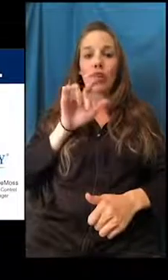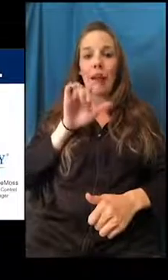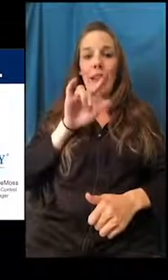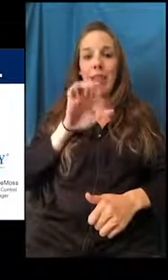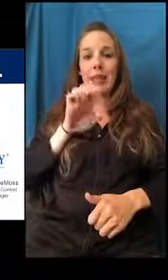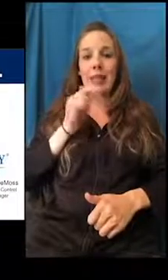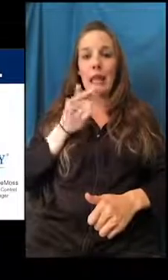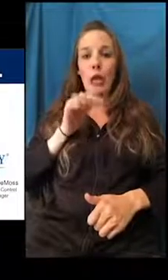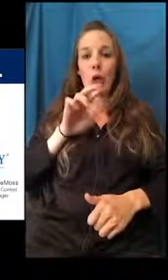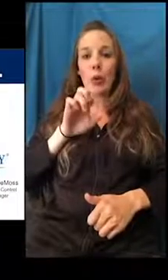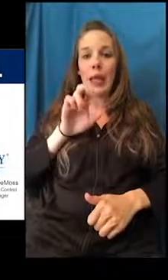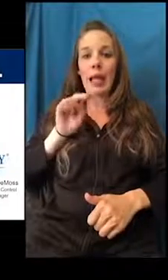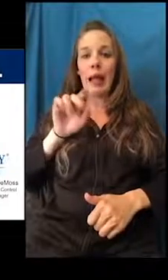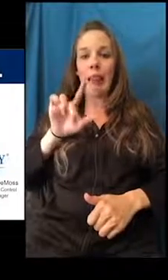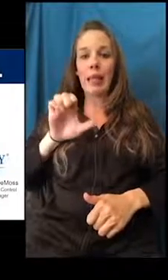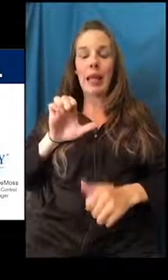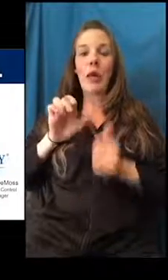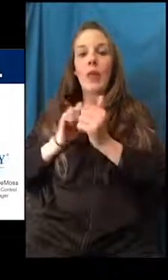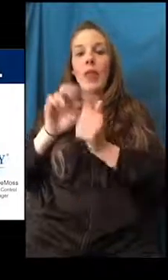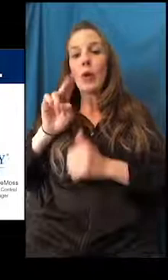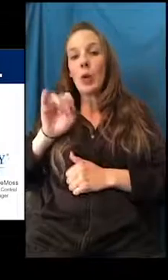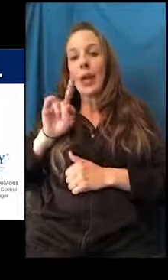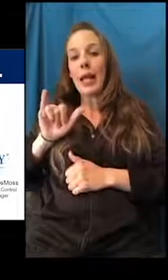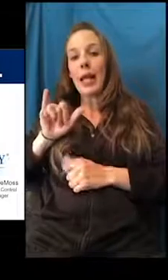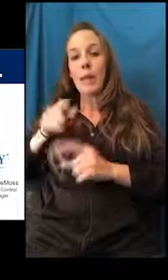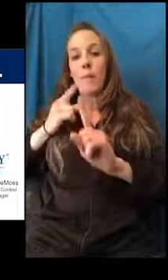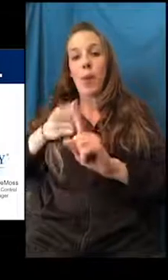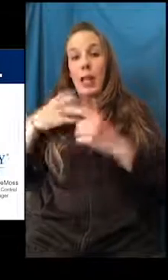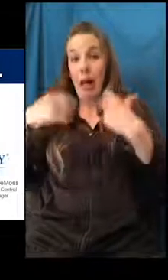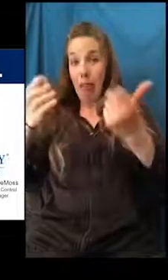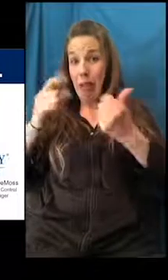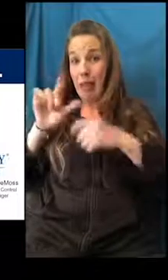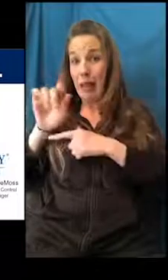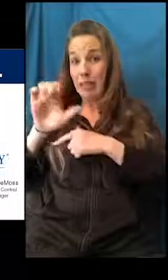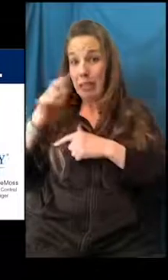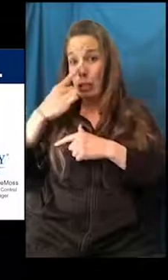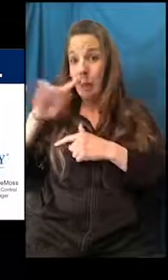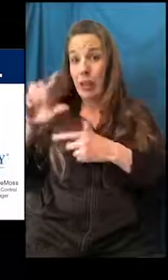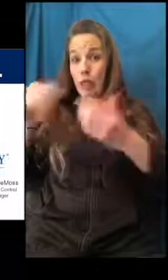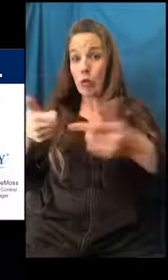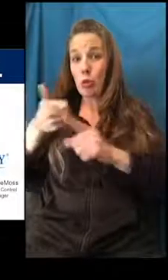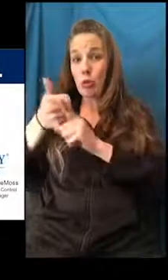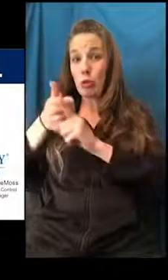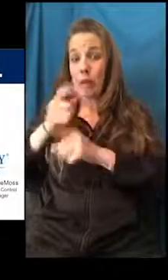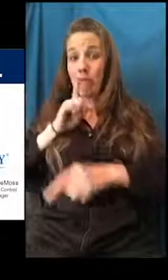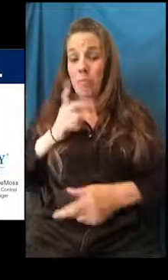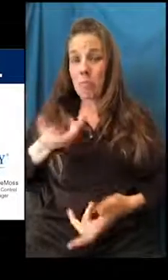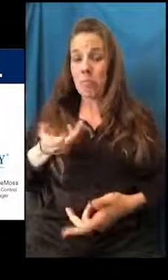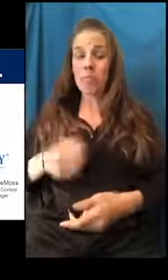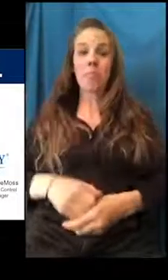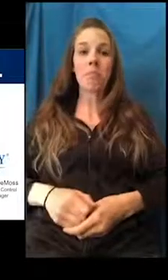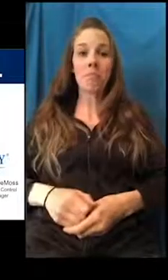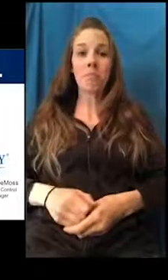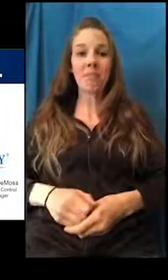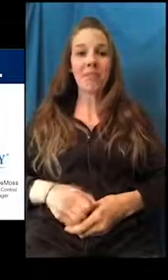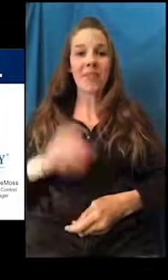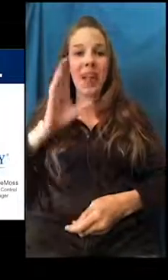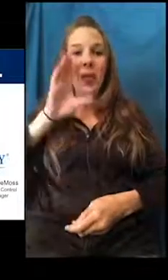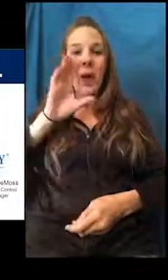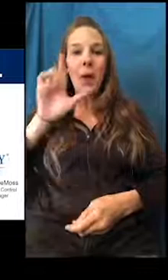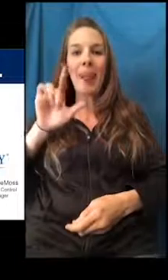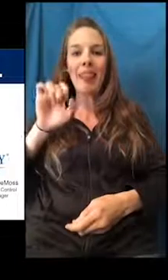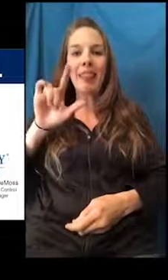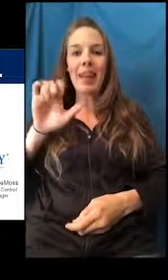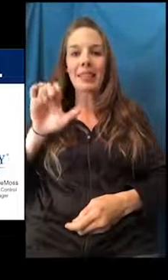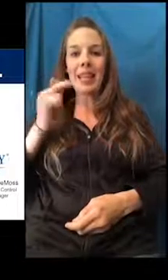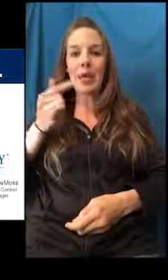Health. Leslie, would you like to introduce yourself for our attendees today? Hi, my name is Leslie Greenlee, and